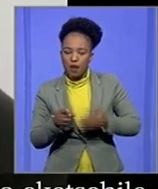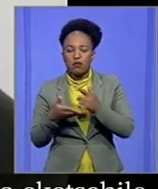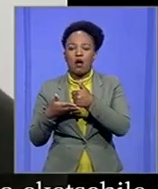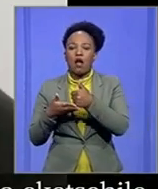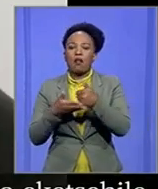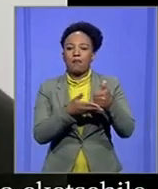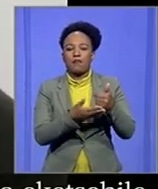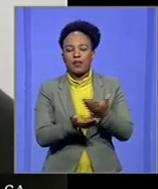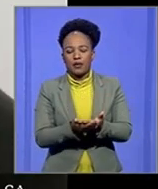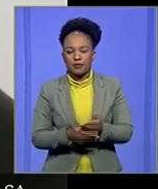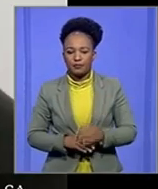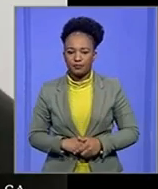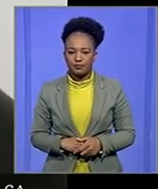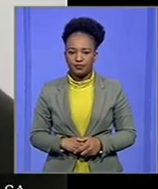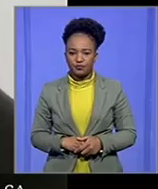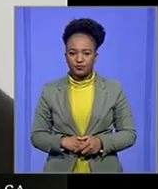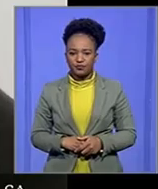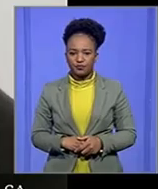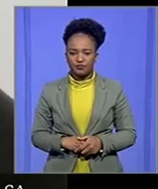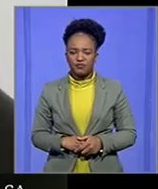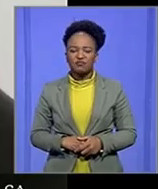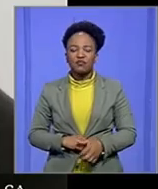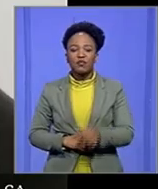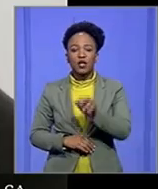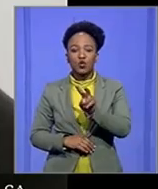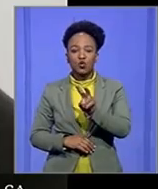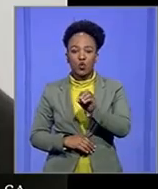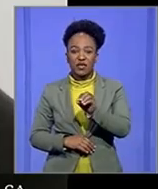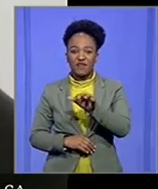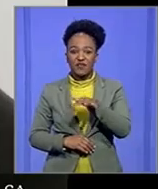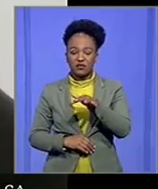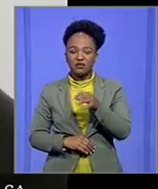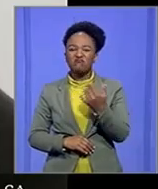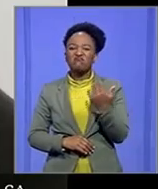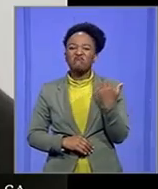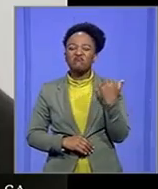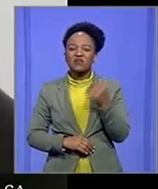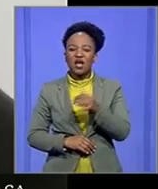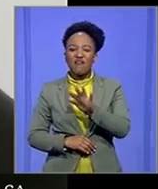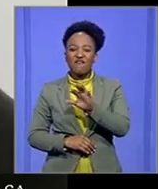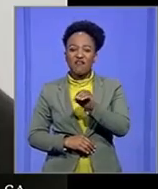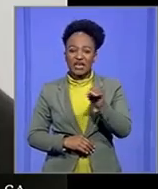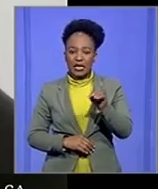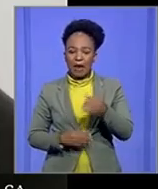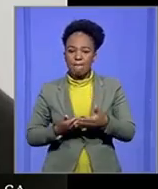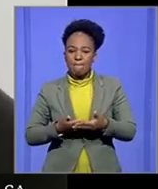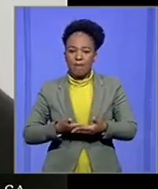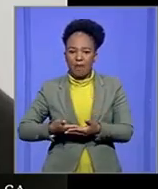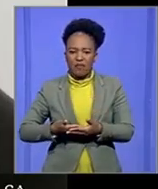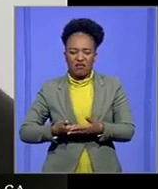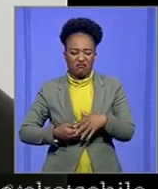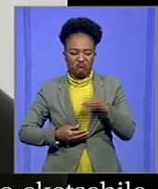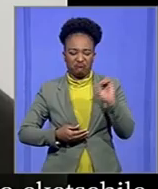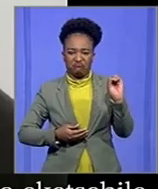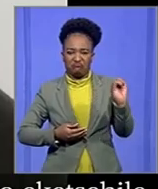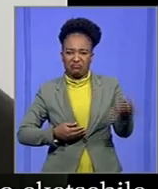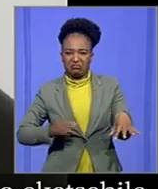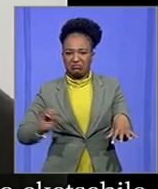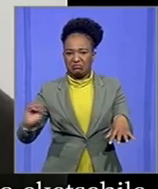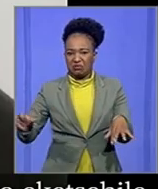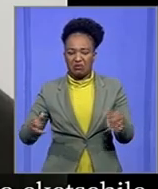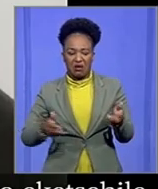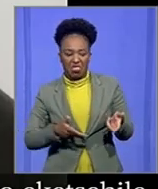In 2010, it was found that 3,500 babies were abandoned. Also, because of the COVID-19 pandemic, the